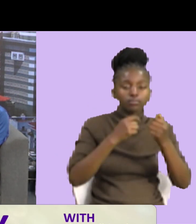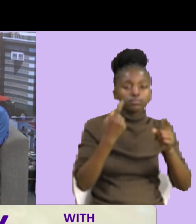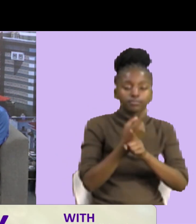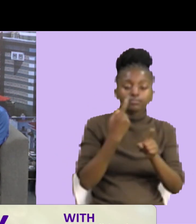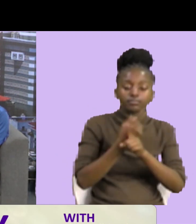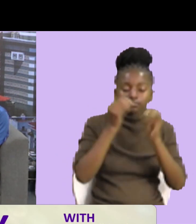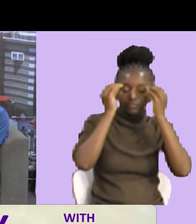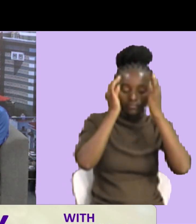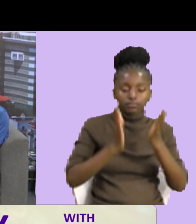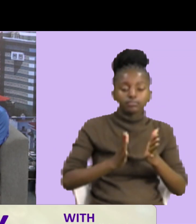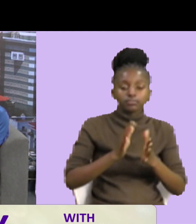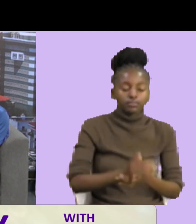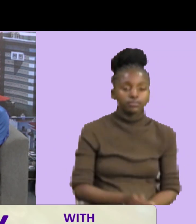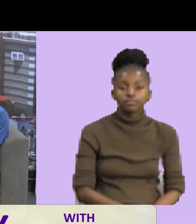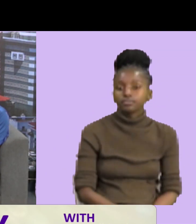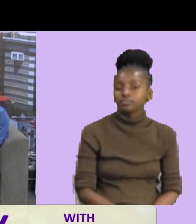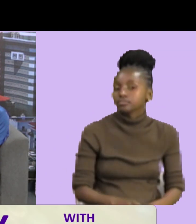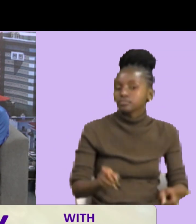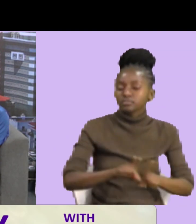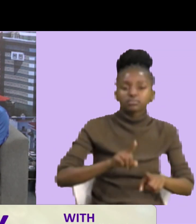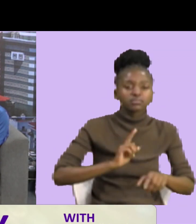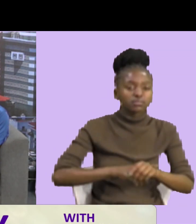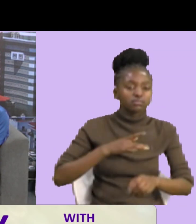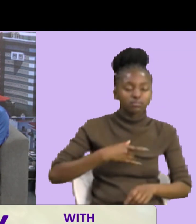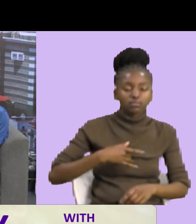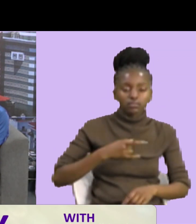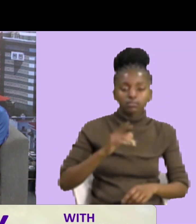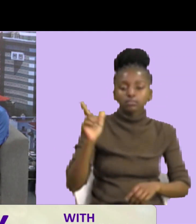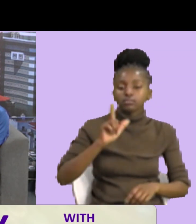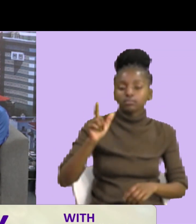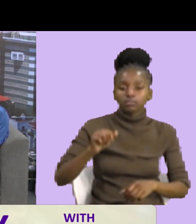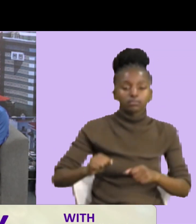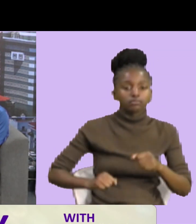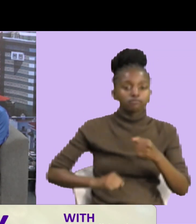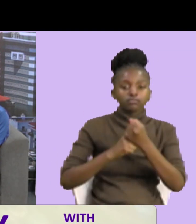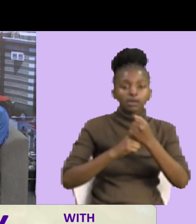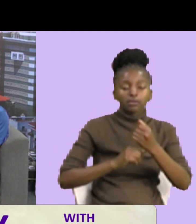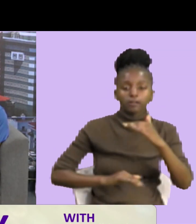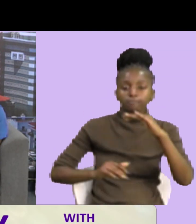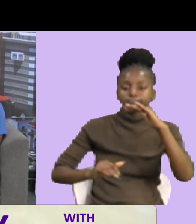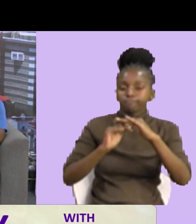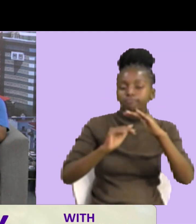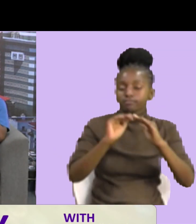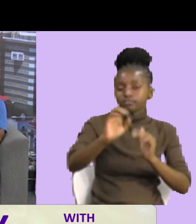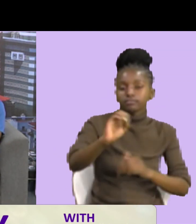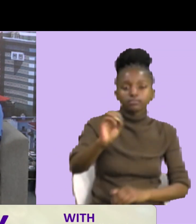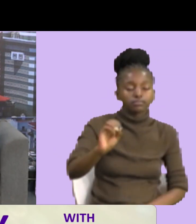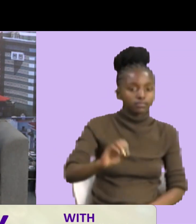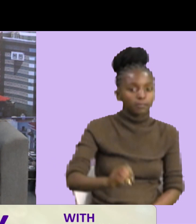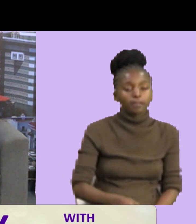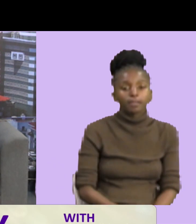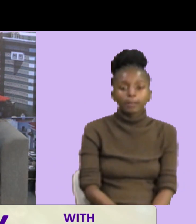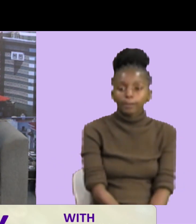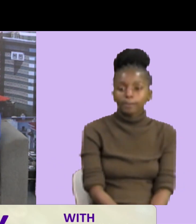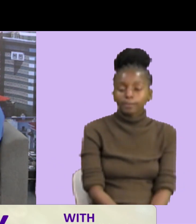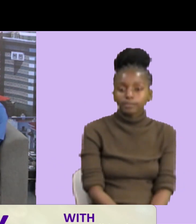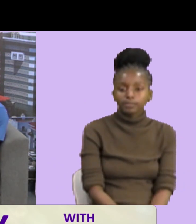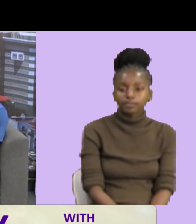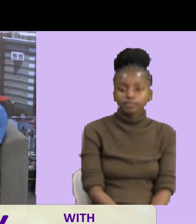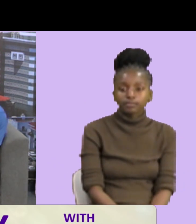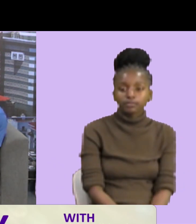that Liverpool are catching up with them with only a single point between them. Do you believe this is that is the